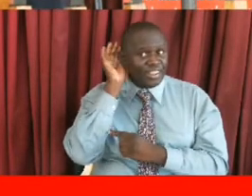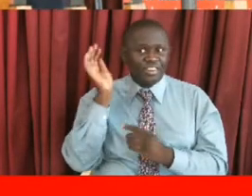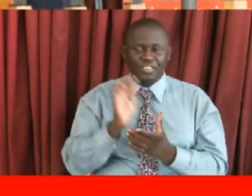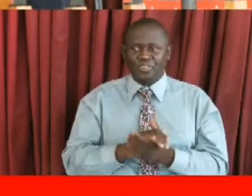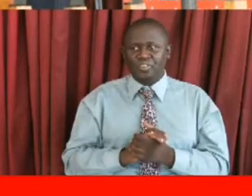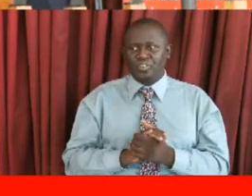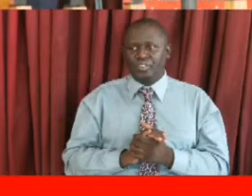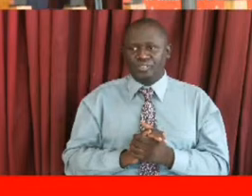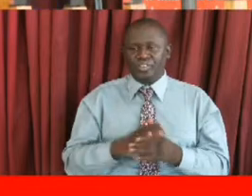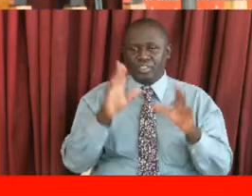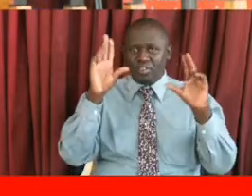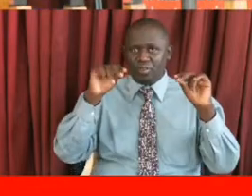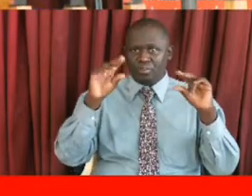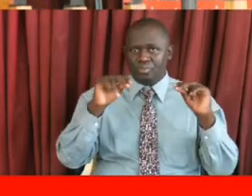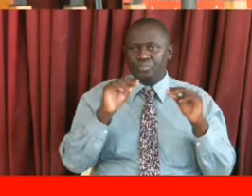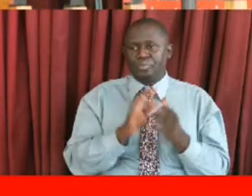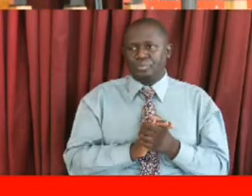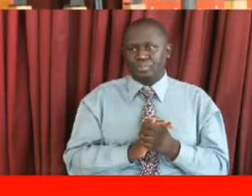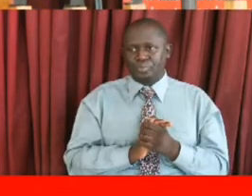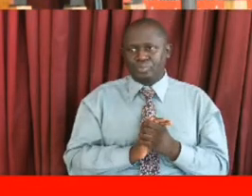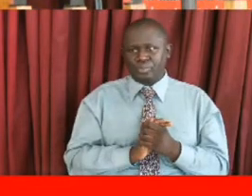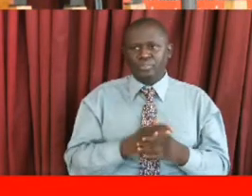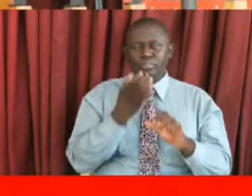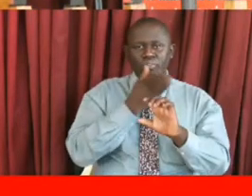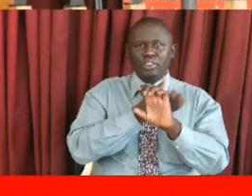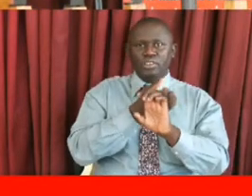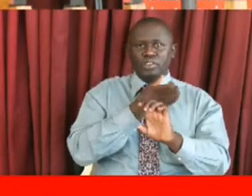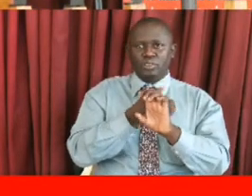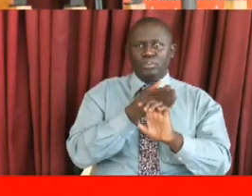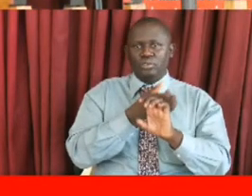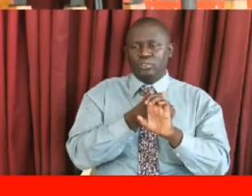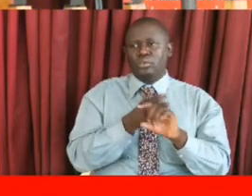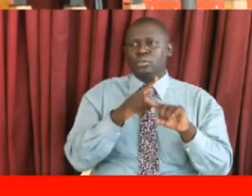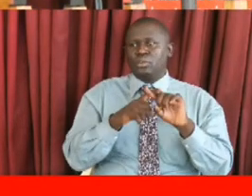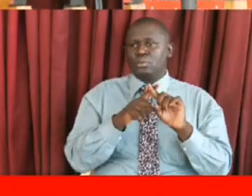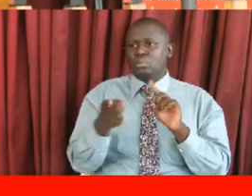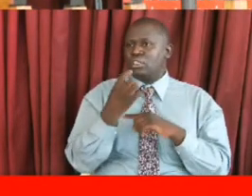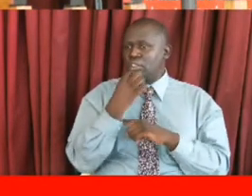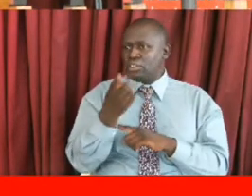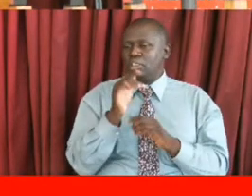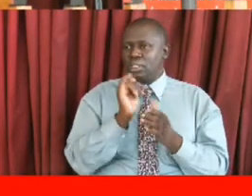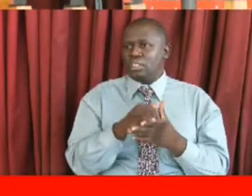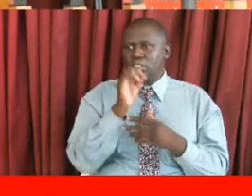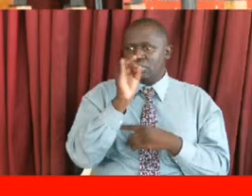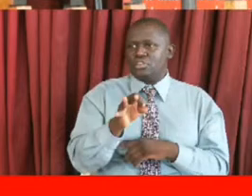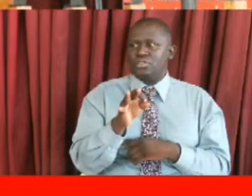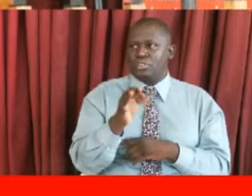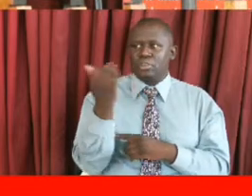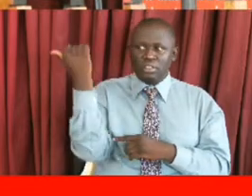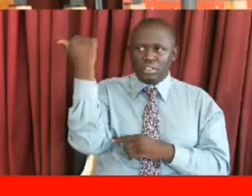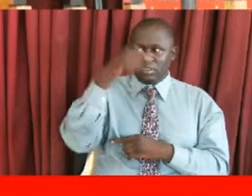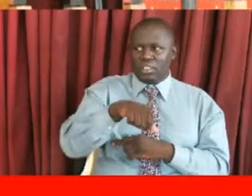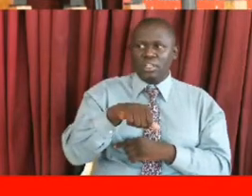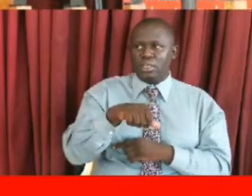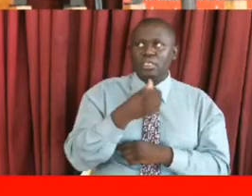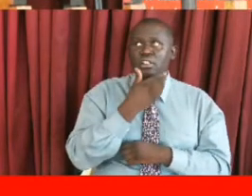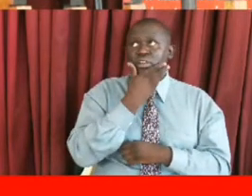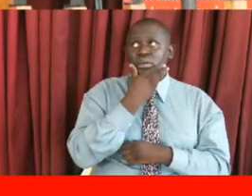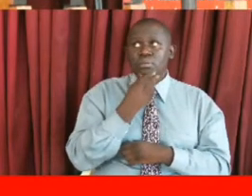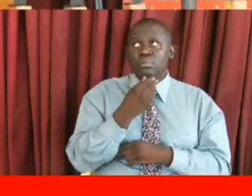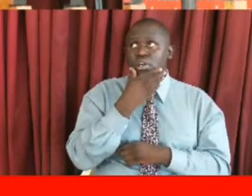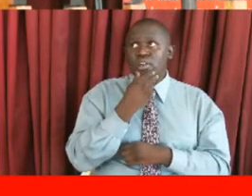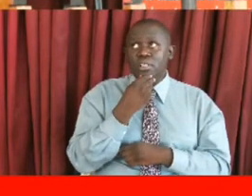knock no he's knocking but he says if any man hear my